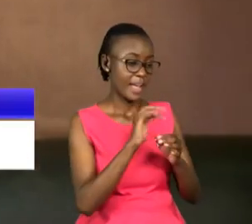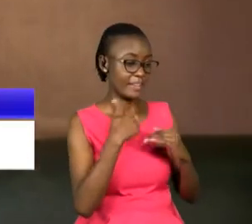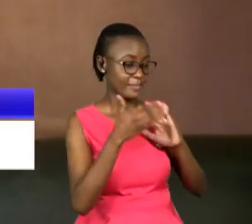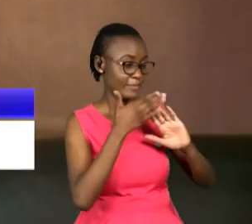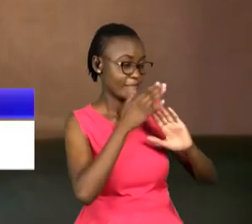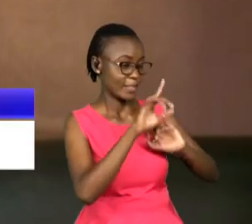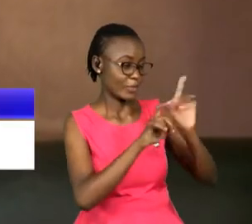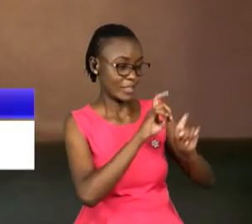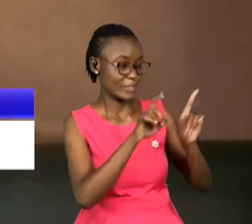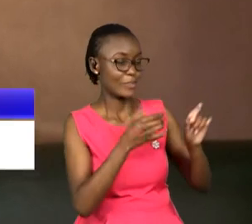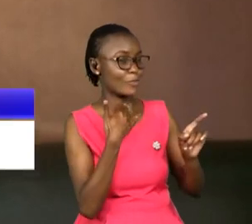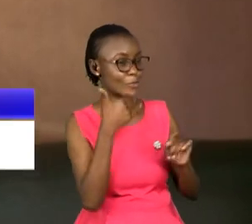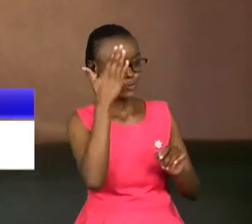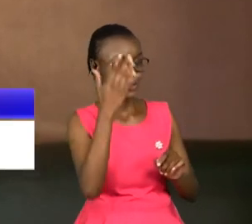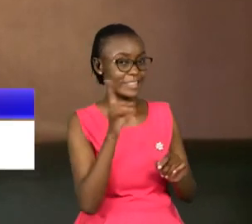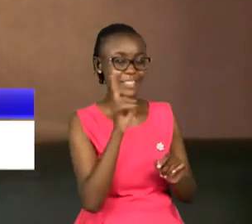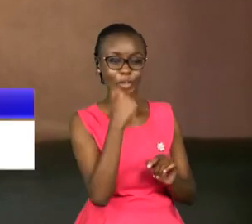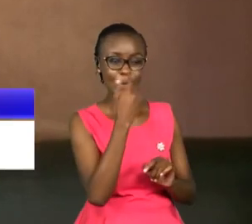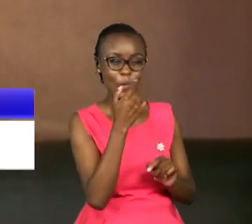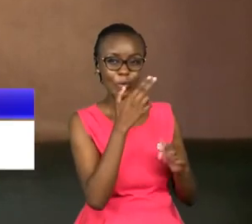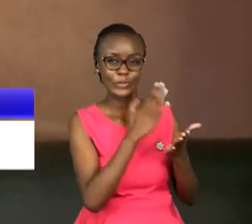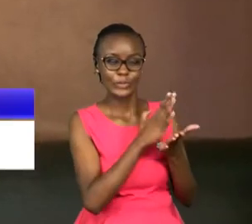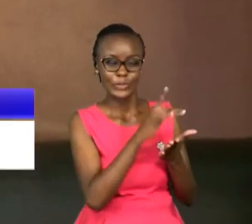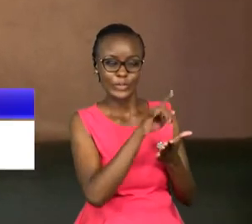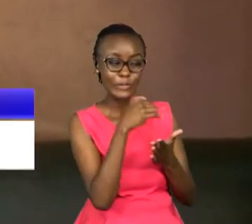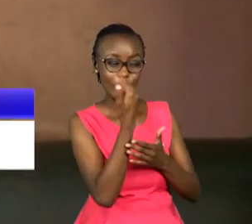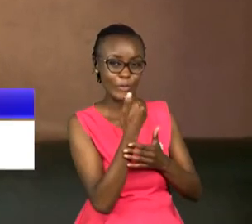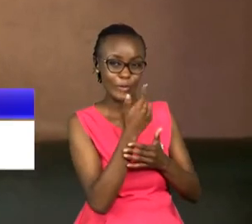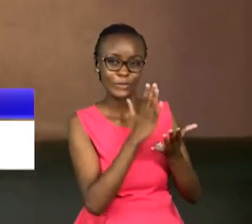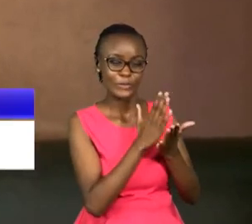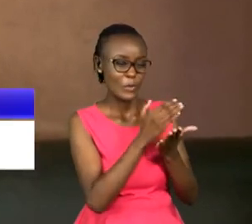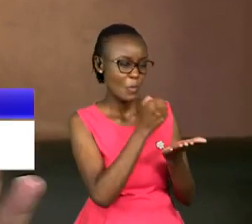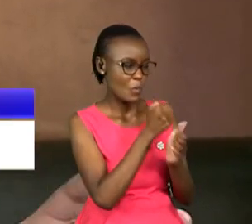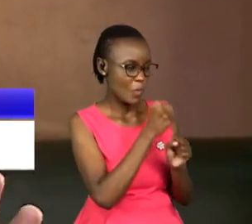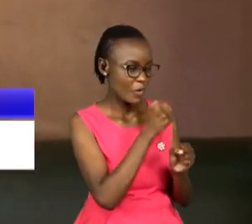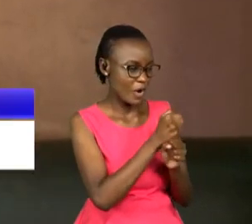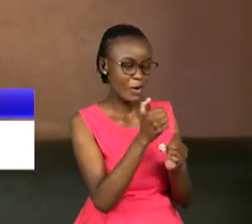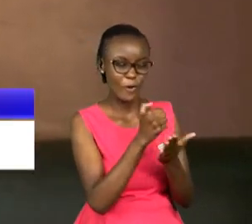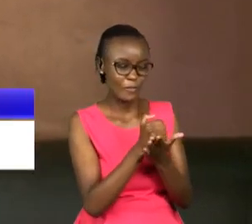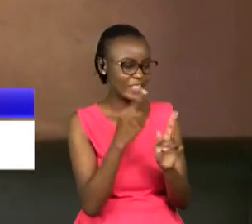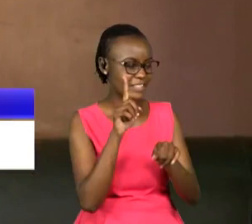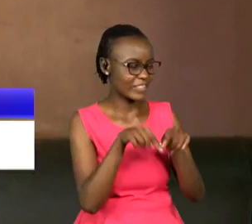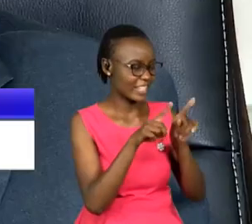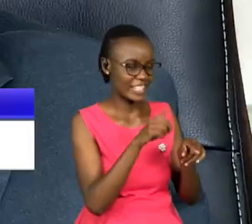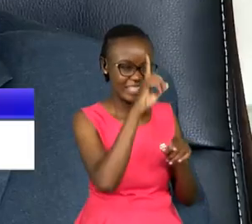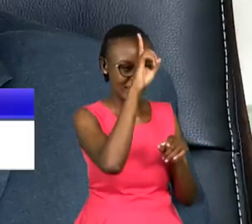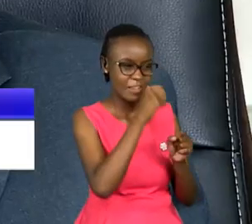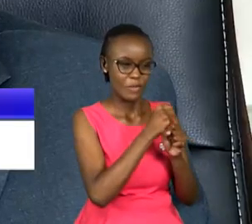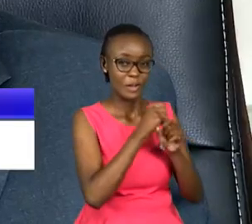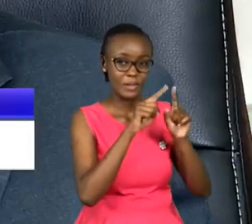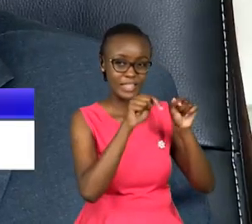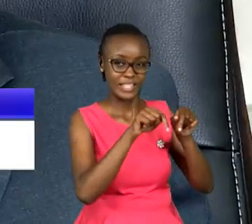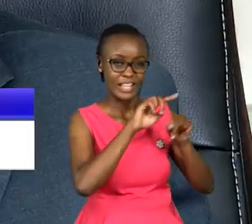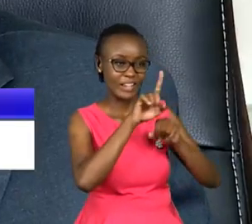bit and get to know who Professor Kamaunga Mau is beyond office and beyond all this serious stuff. Professor, this